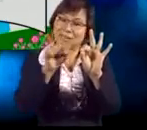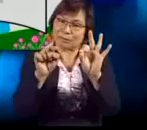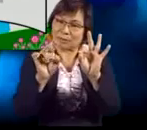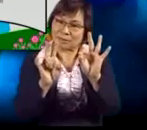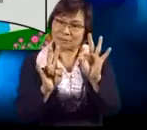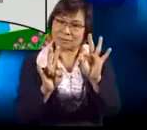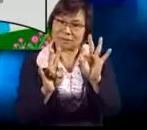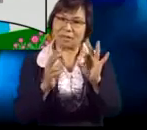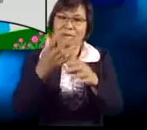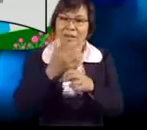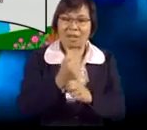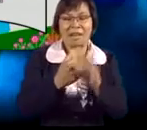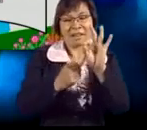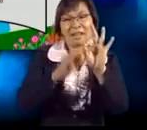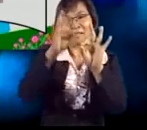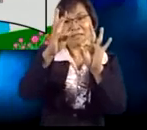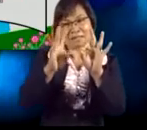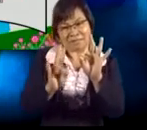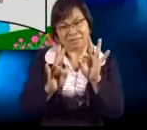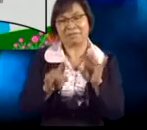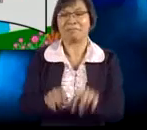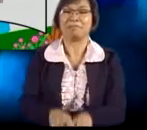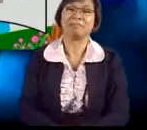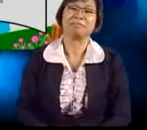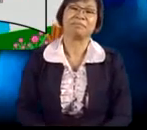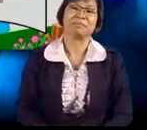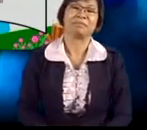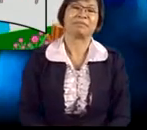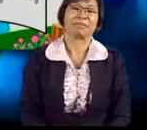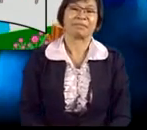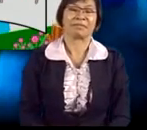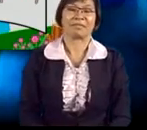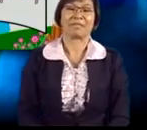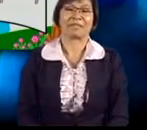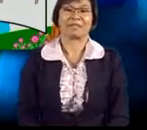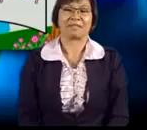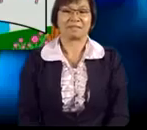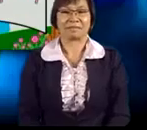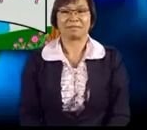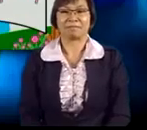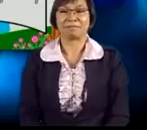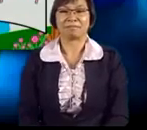with the fraction. We get 9 and 6/7.